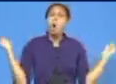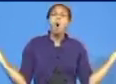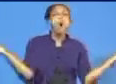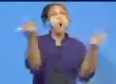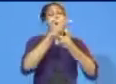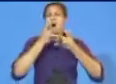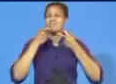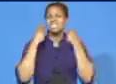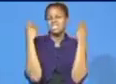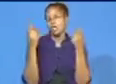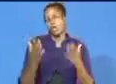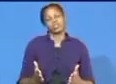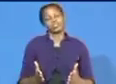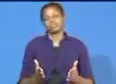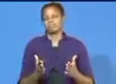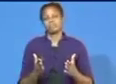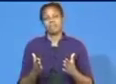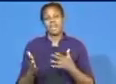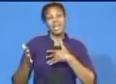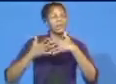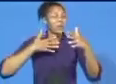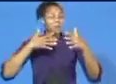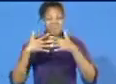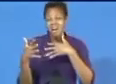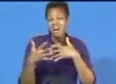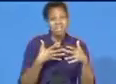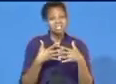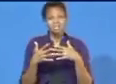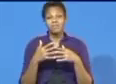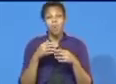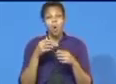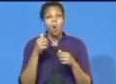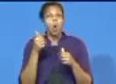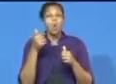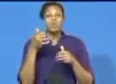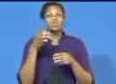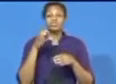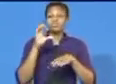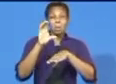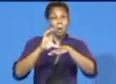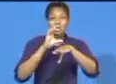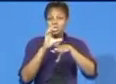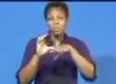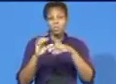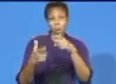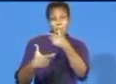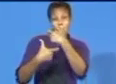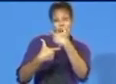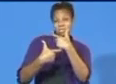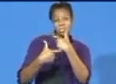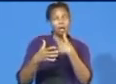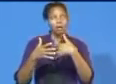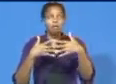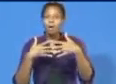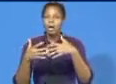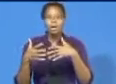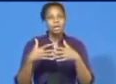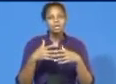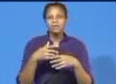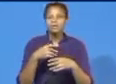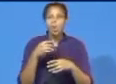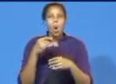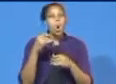all sinners, regardless of which continent you're watching me from, regardless of